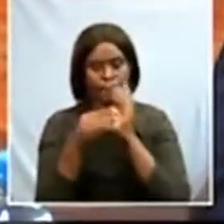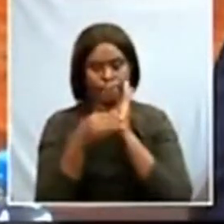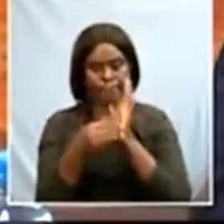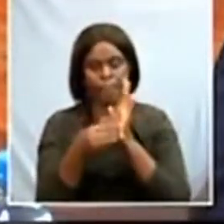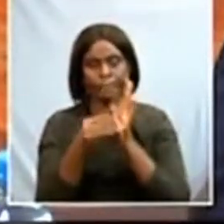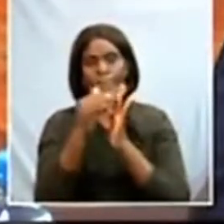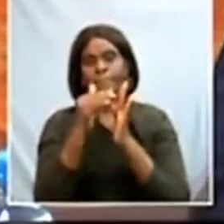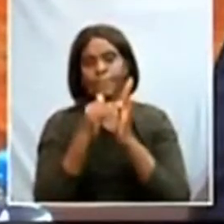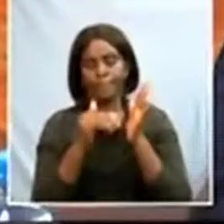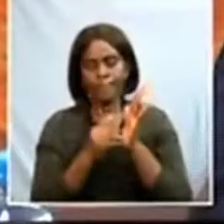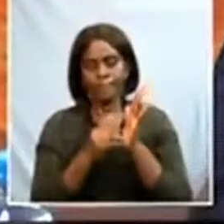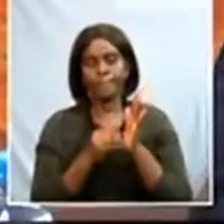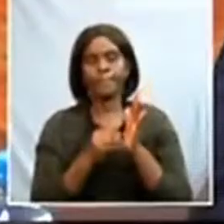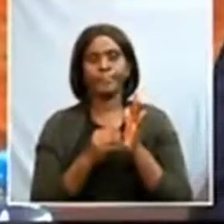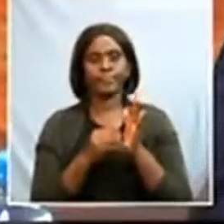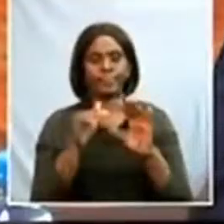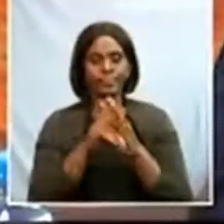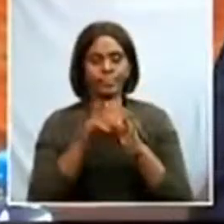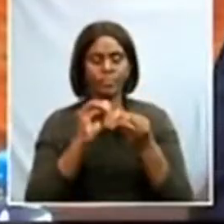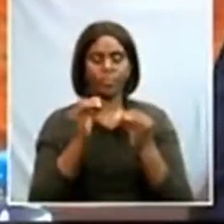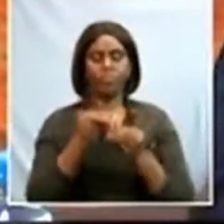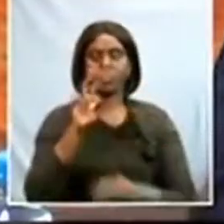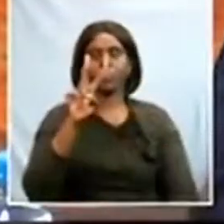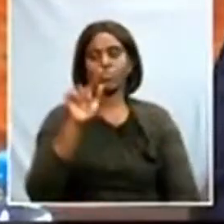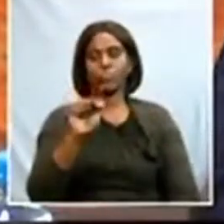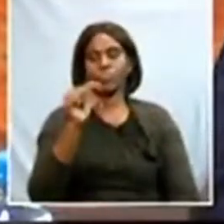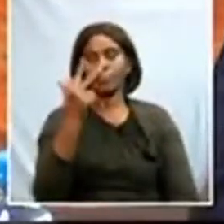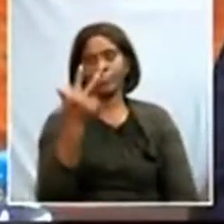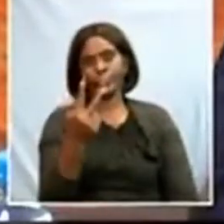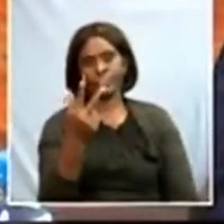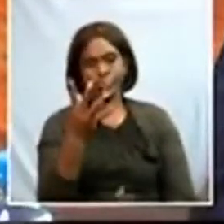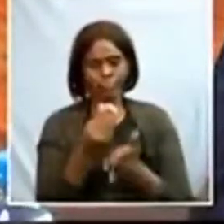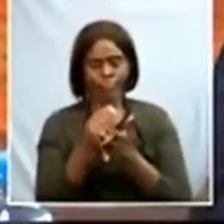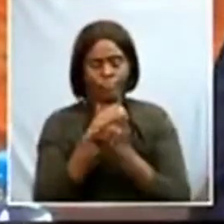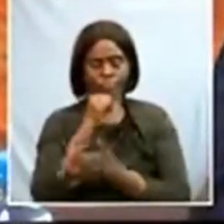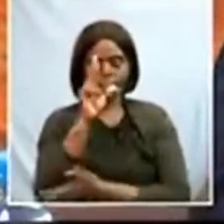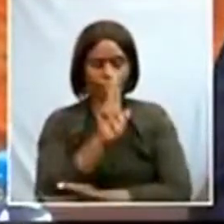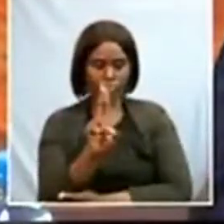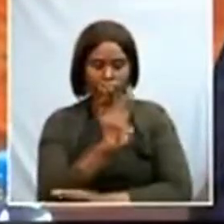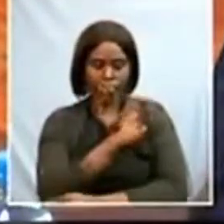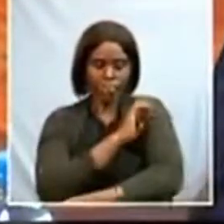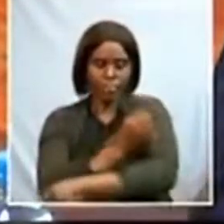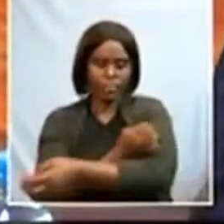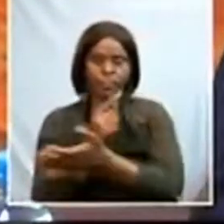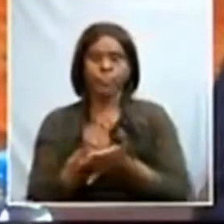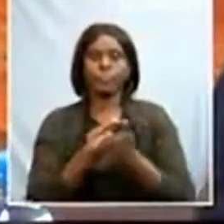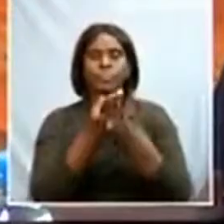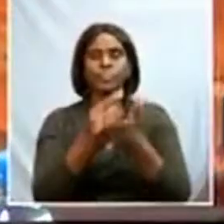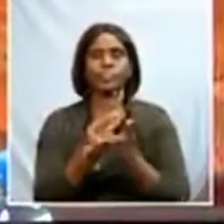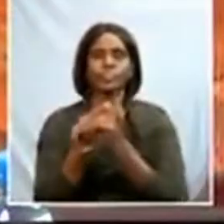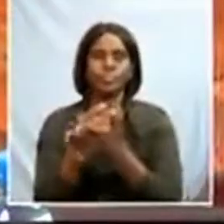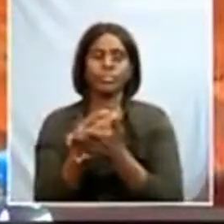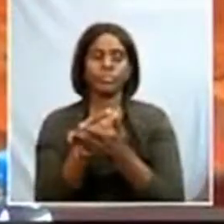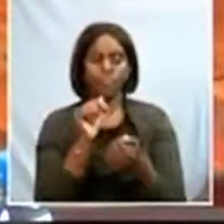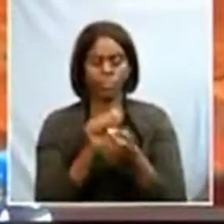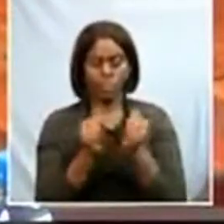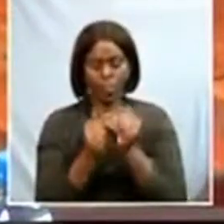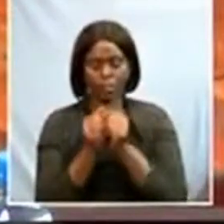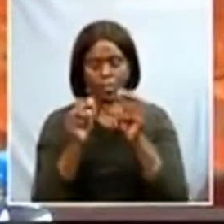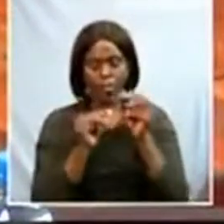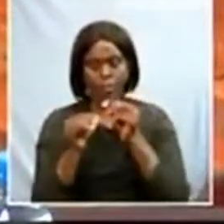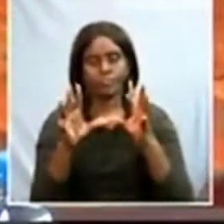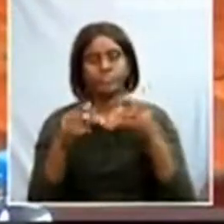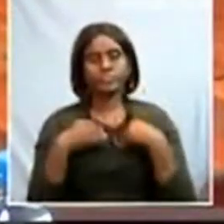guideline. In Appendix 2.3, unspent funds on empowerment grants. Cause of query,